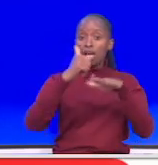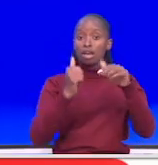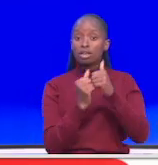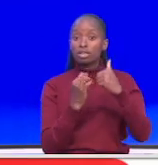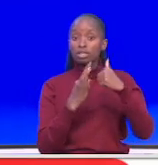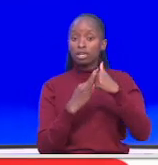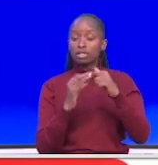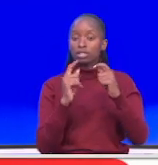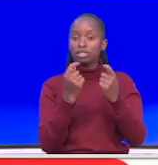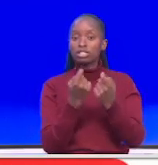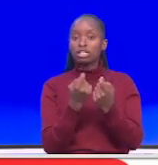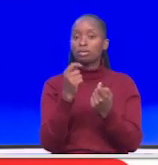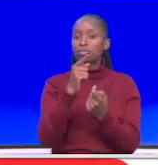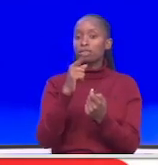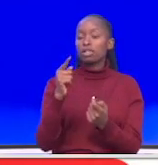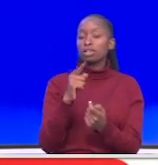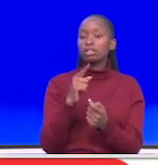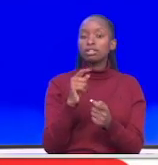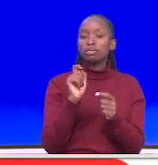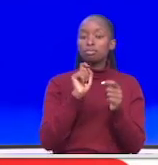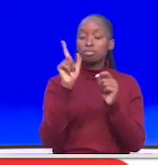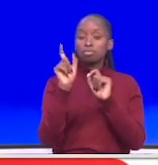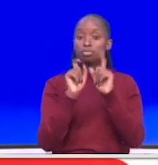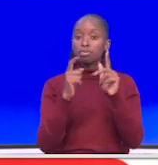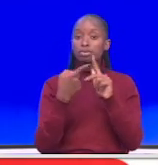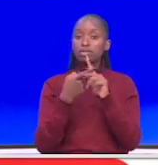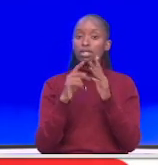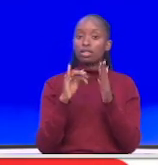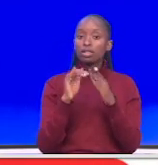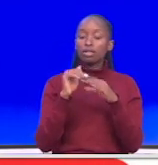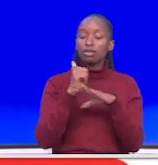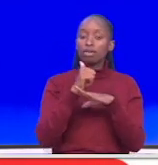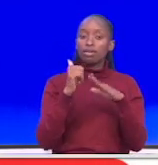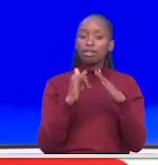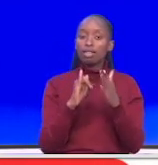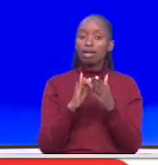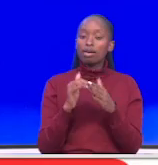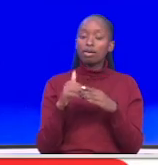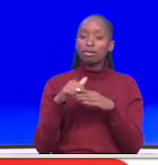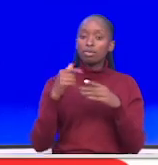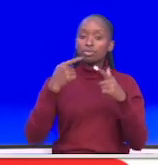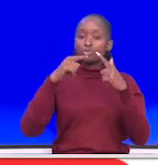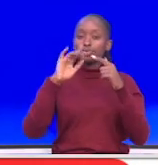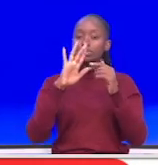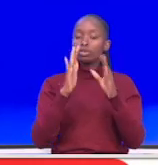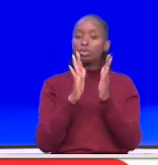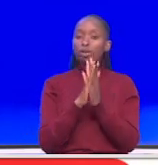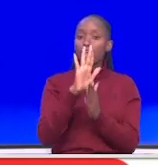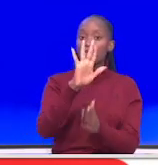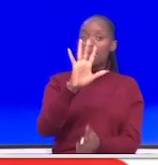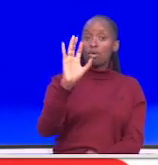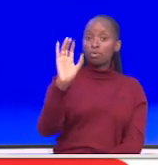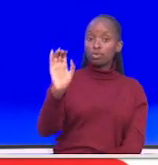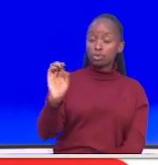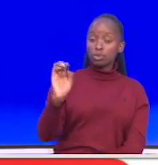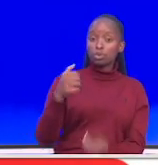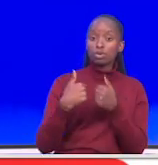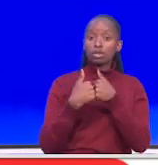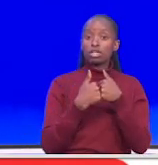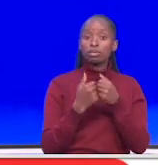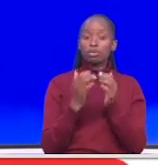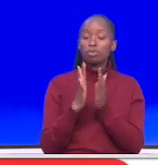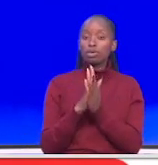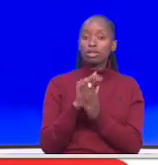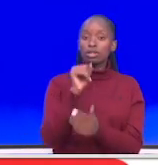The Stars kicked off their campaign in the Cecafa Under 18 Boys Championships with a 5-0 victory over Sudan